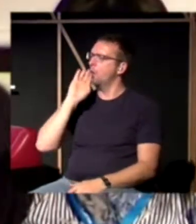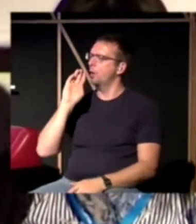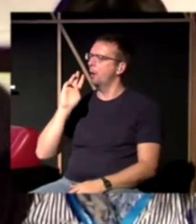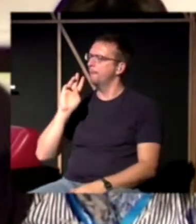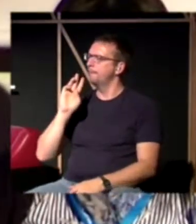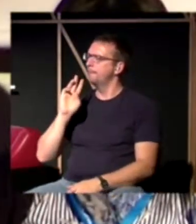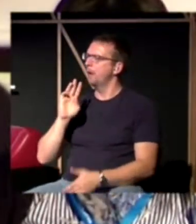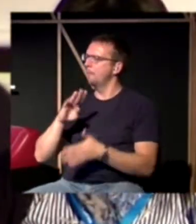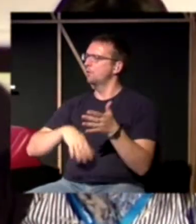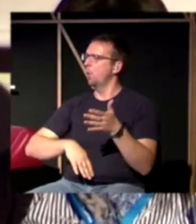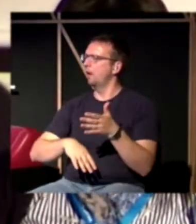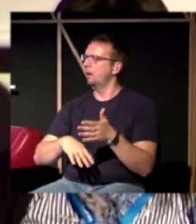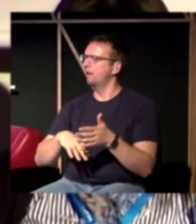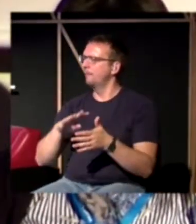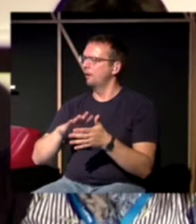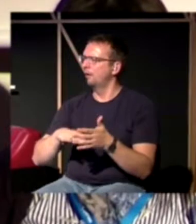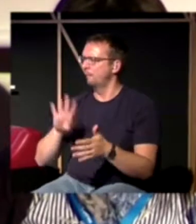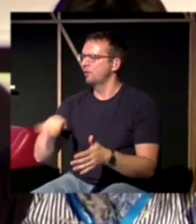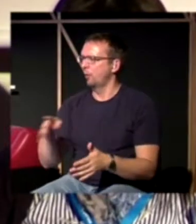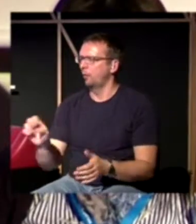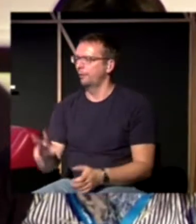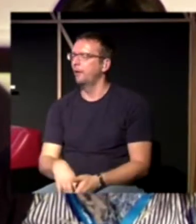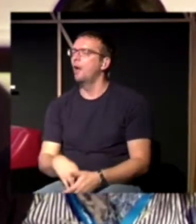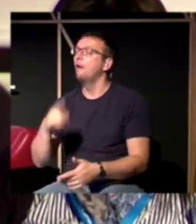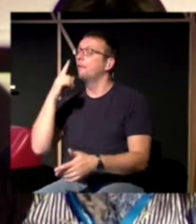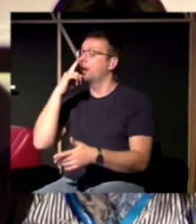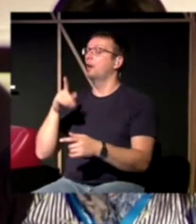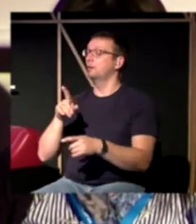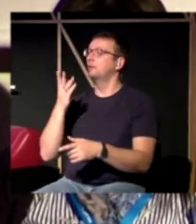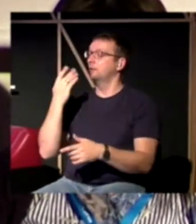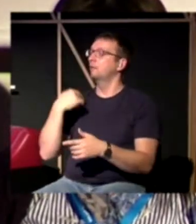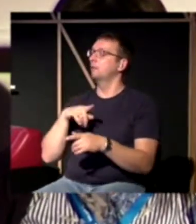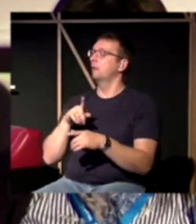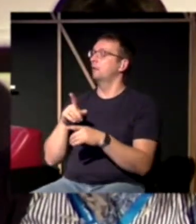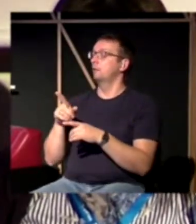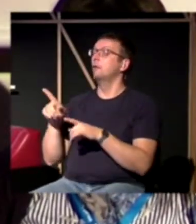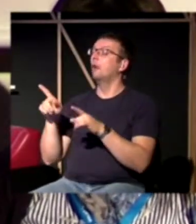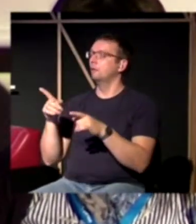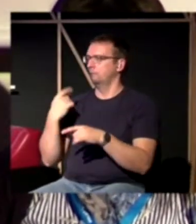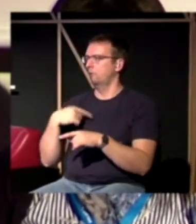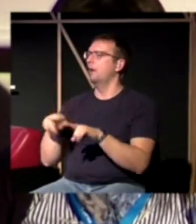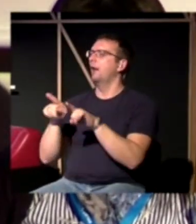understood that we shared the same goals. We believed it was really interesting for us.